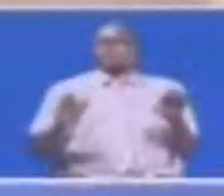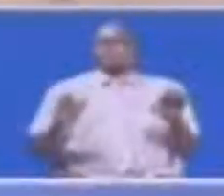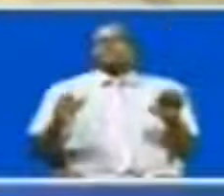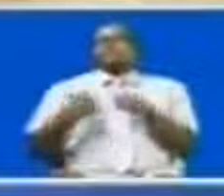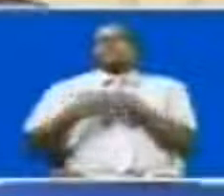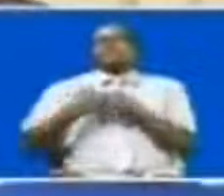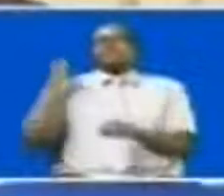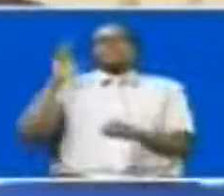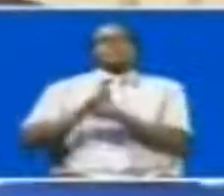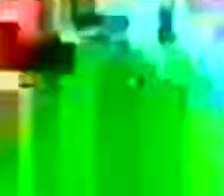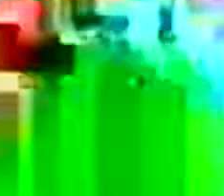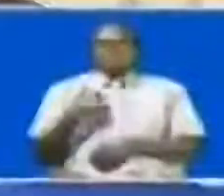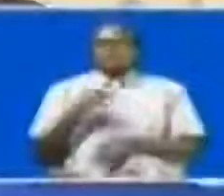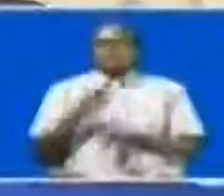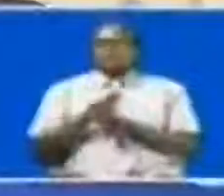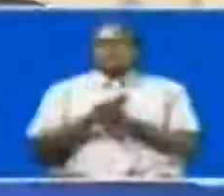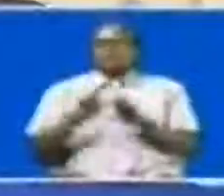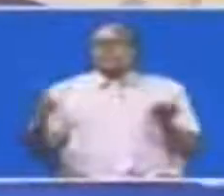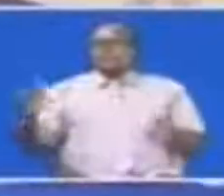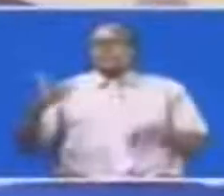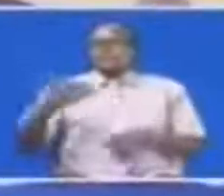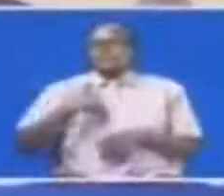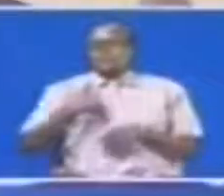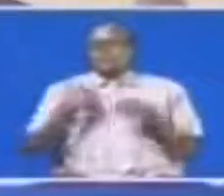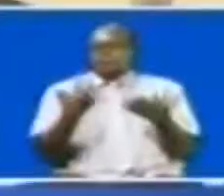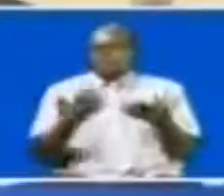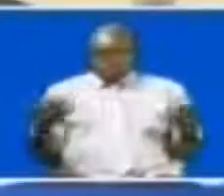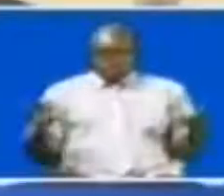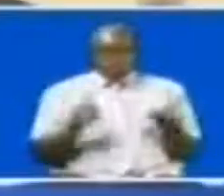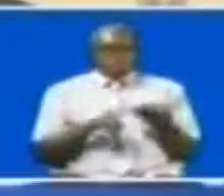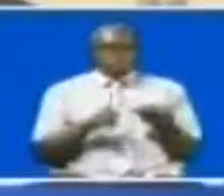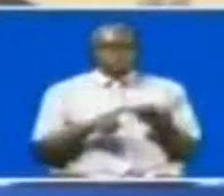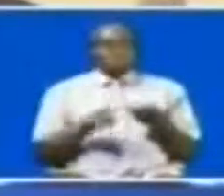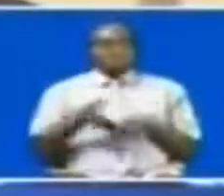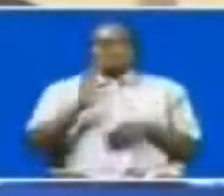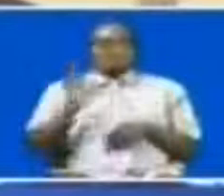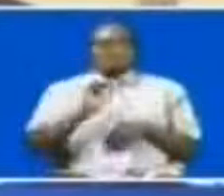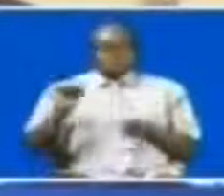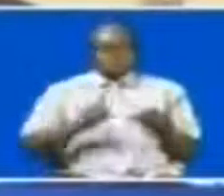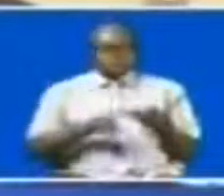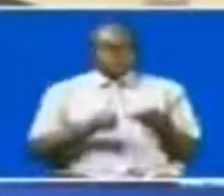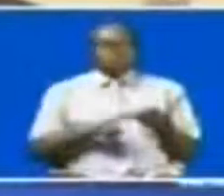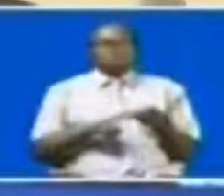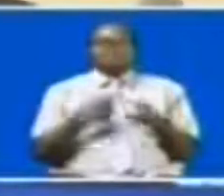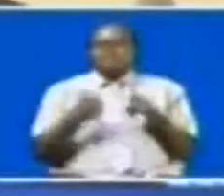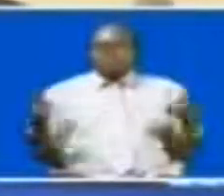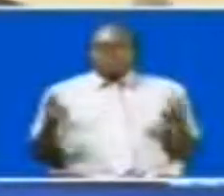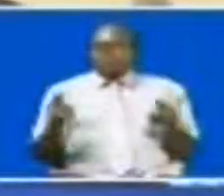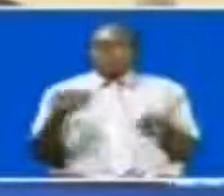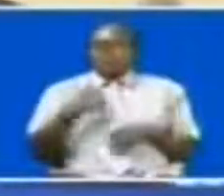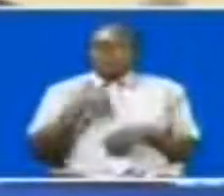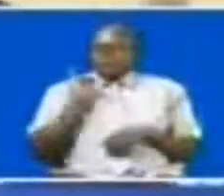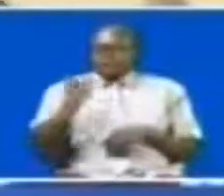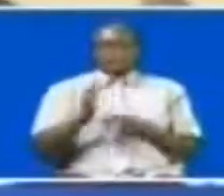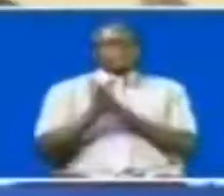of challenges. Even though they don't have maybe facilities, maybe water, but they have